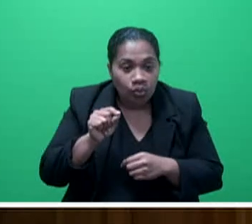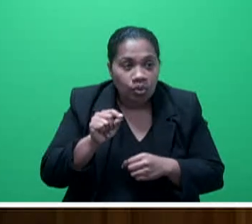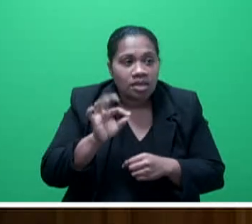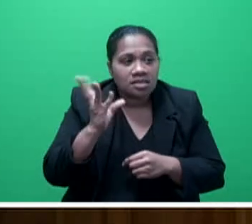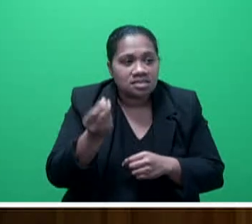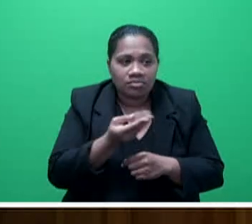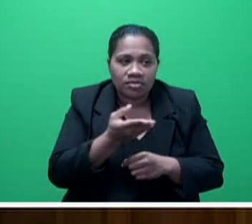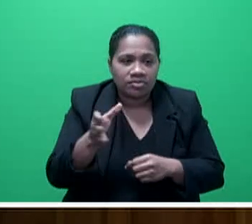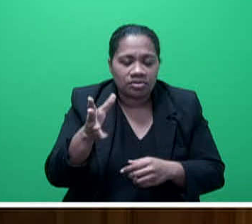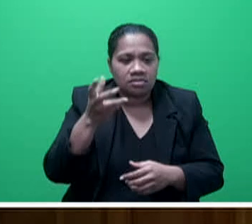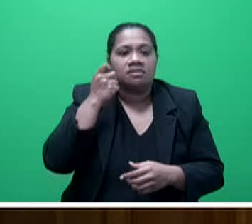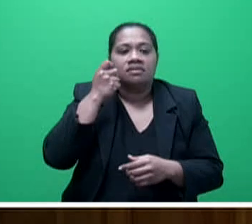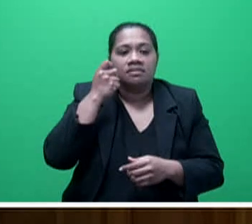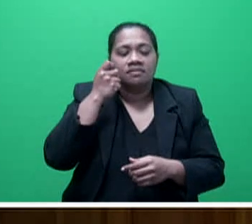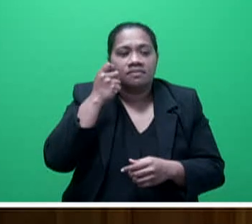some of you take it.